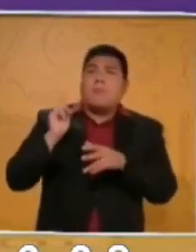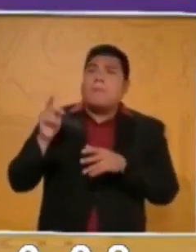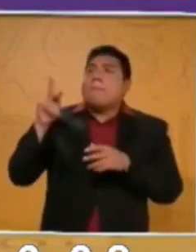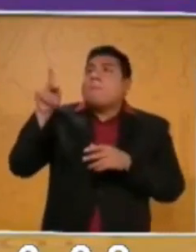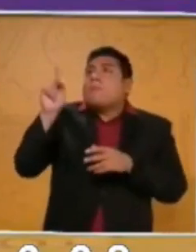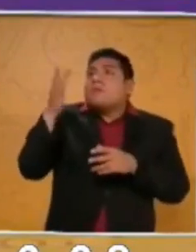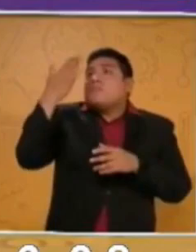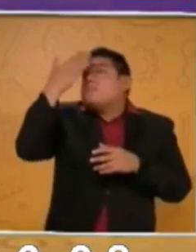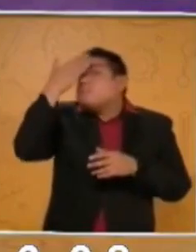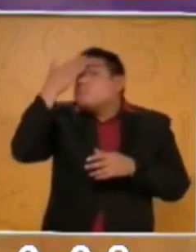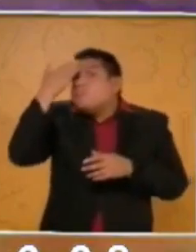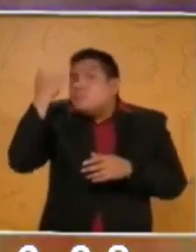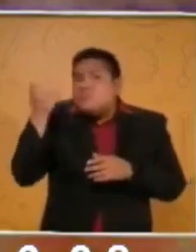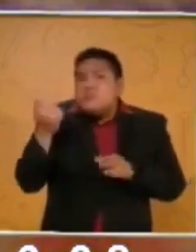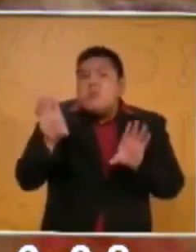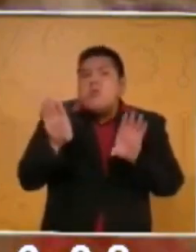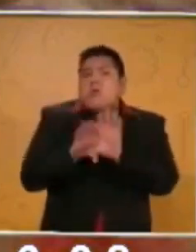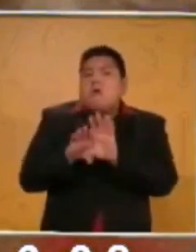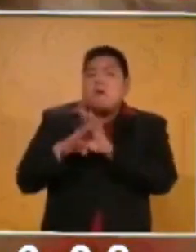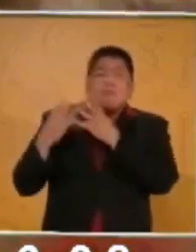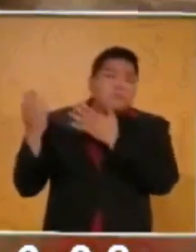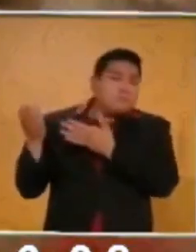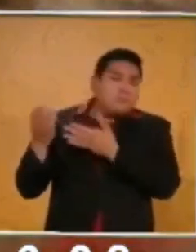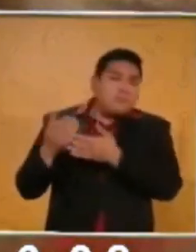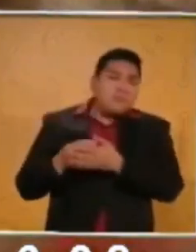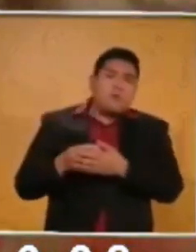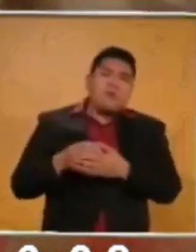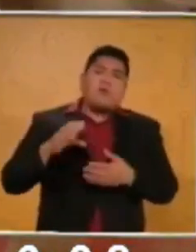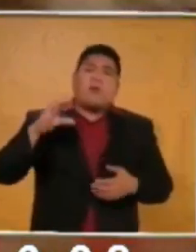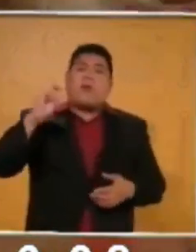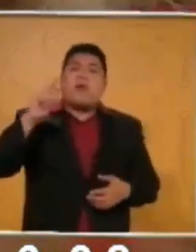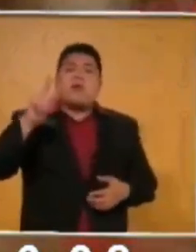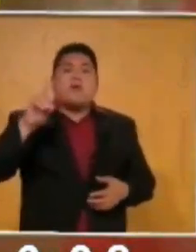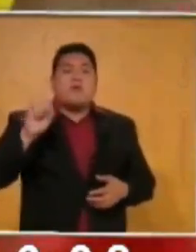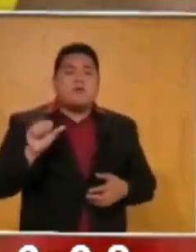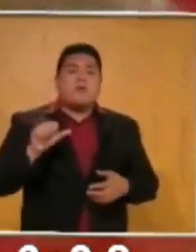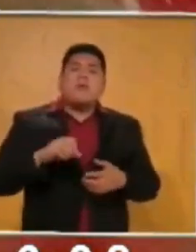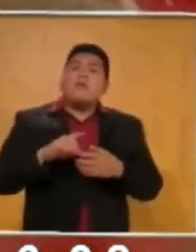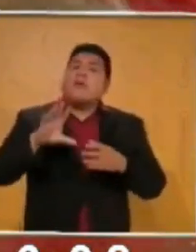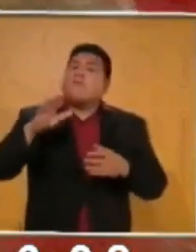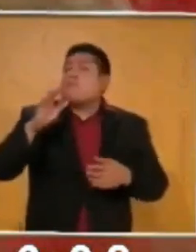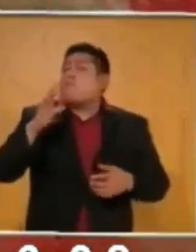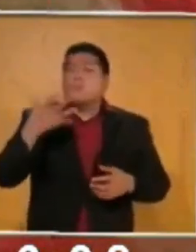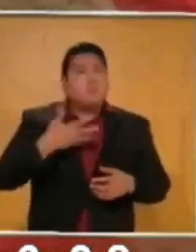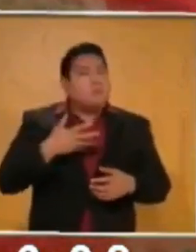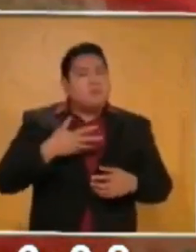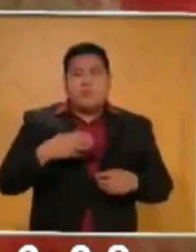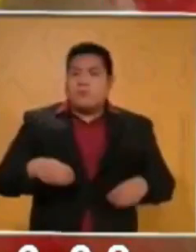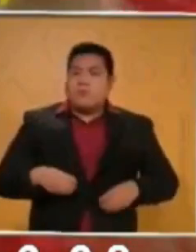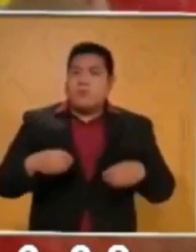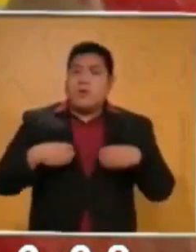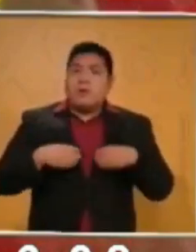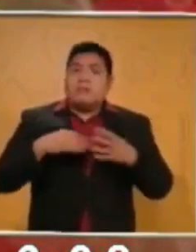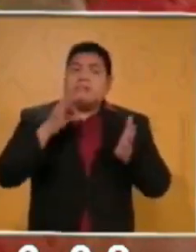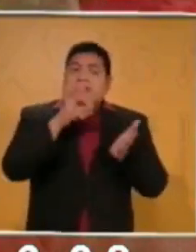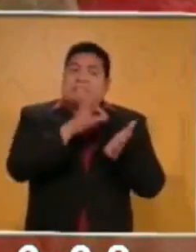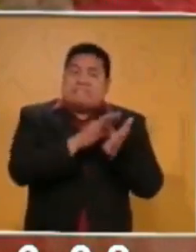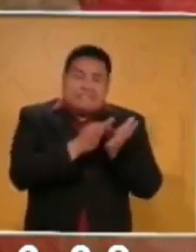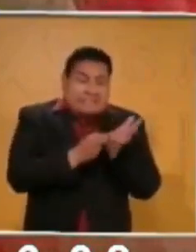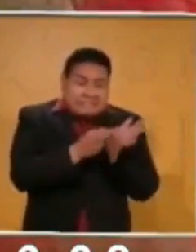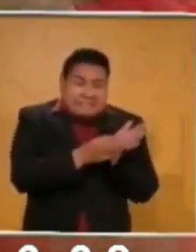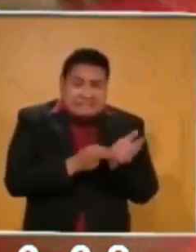idea. El COVID-19 ya habíamos dicho que no es un organismo, es una partícula.